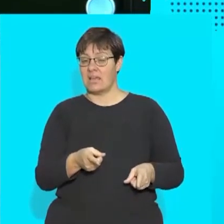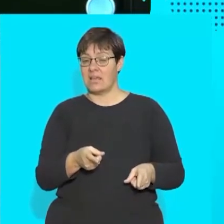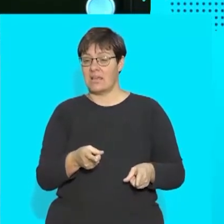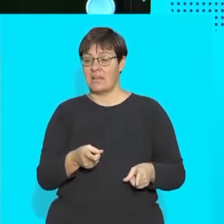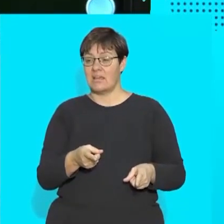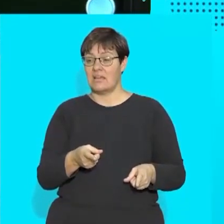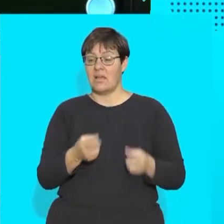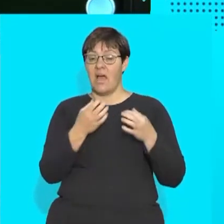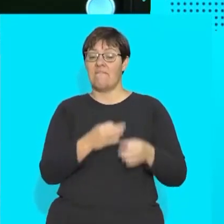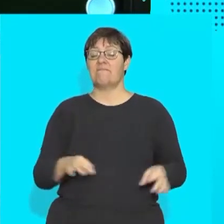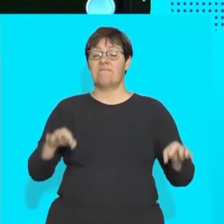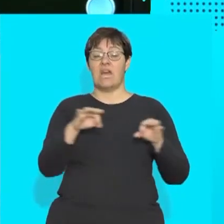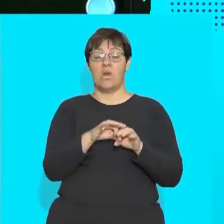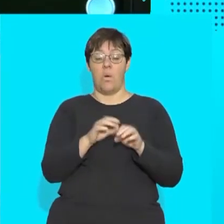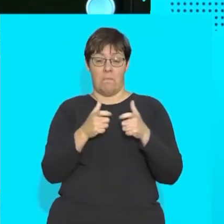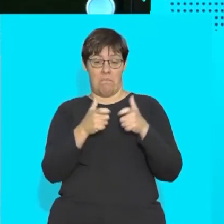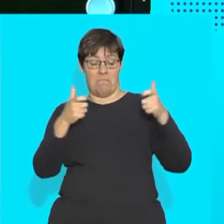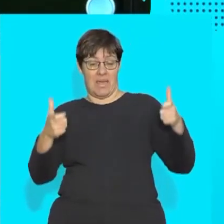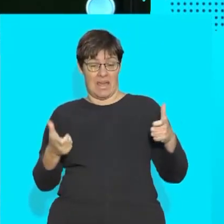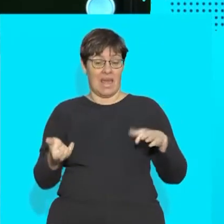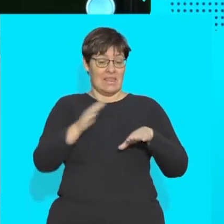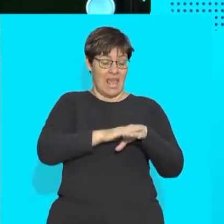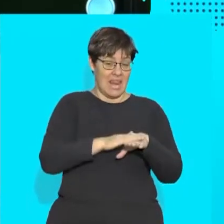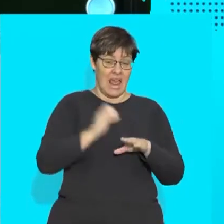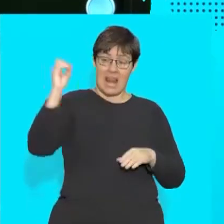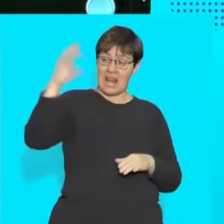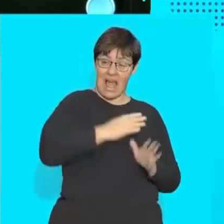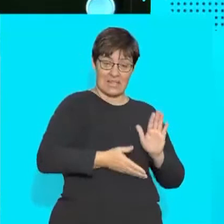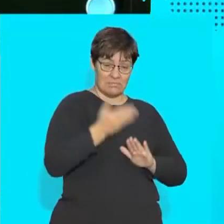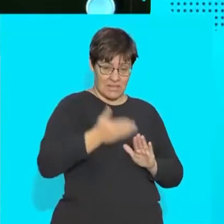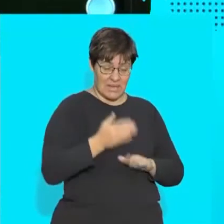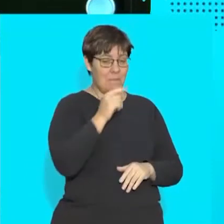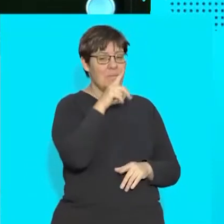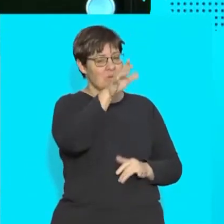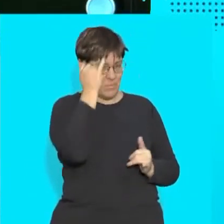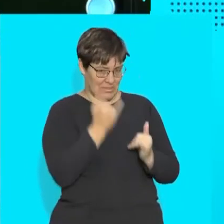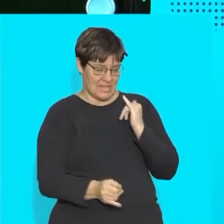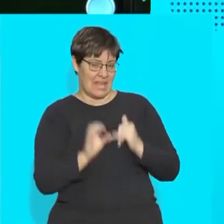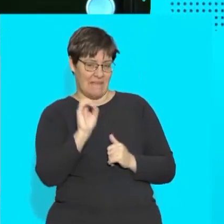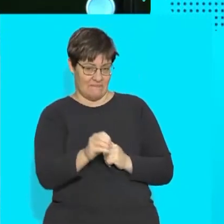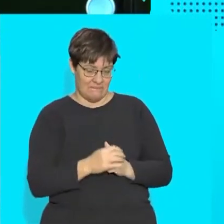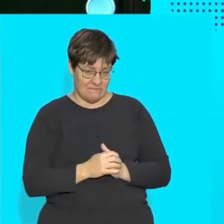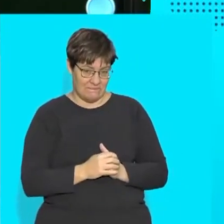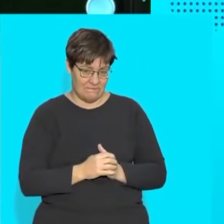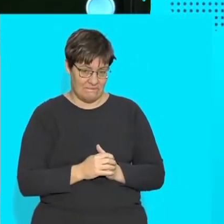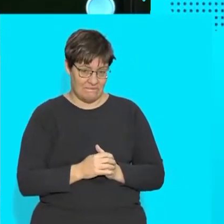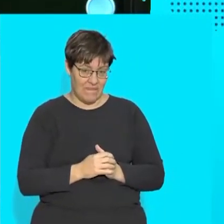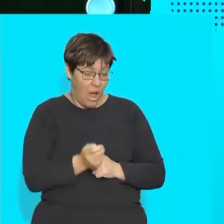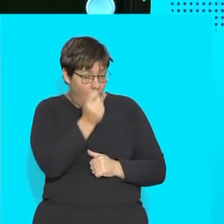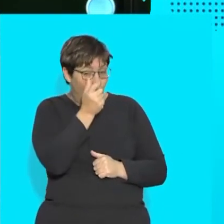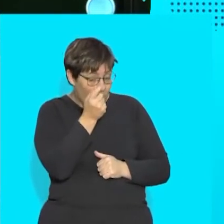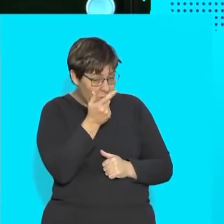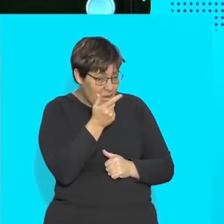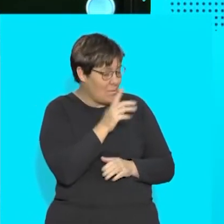here where the value you get is bigger than the speed of light, you've made a mistake. It can